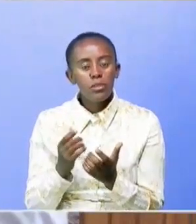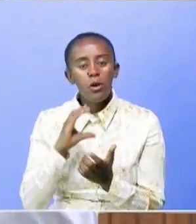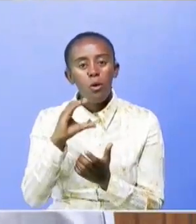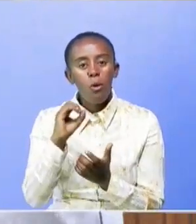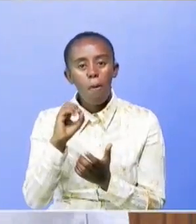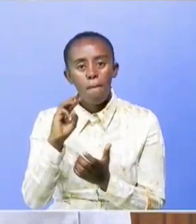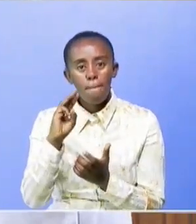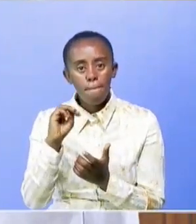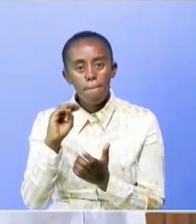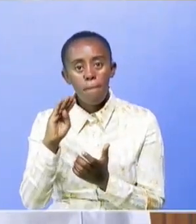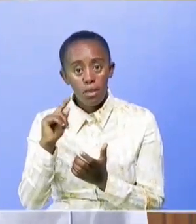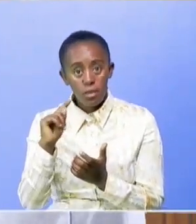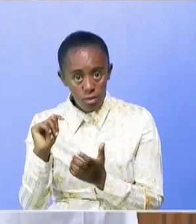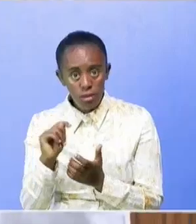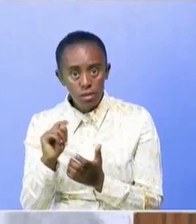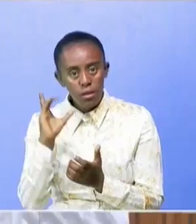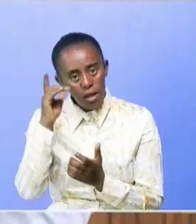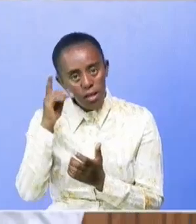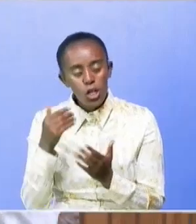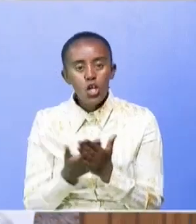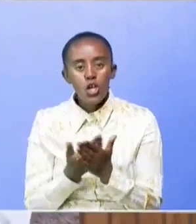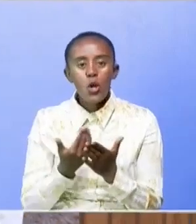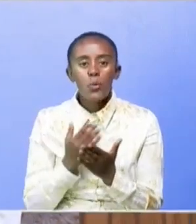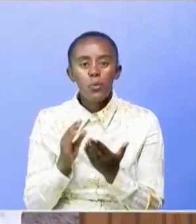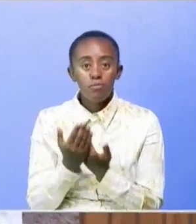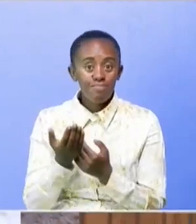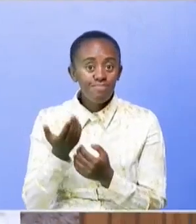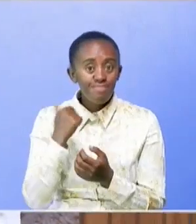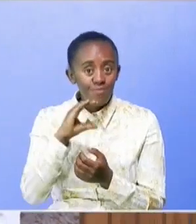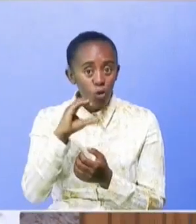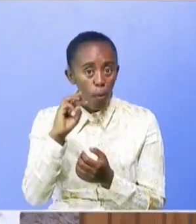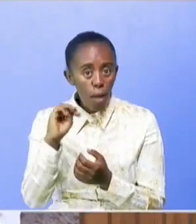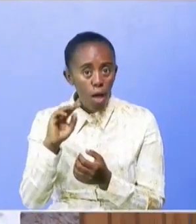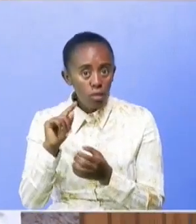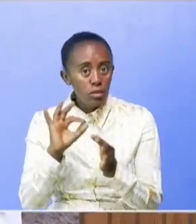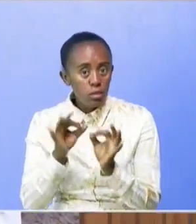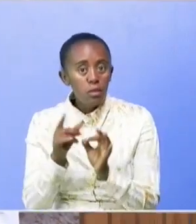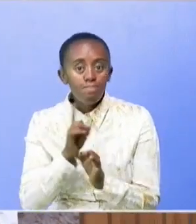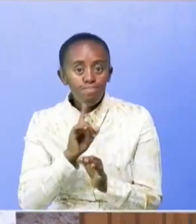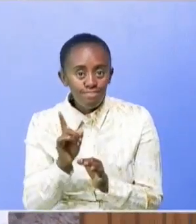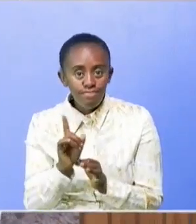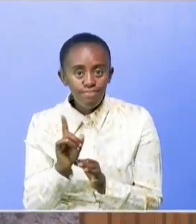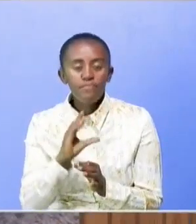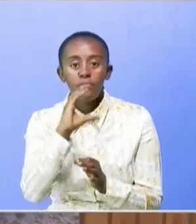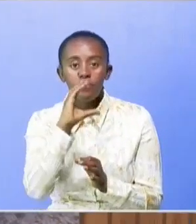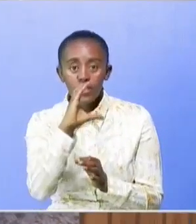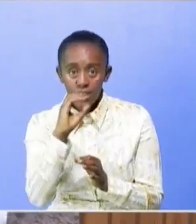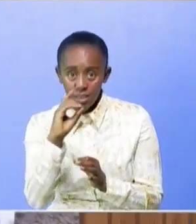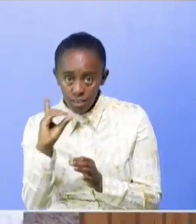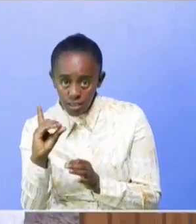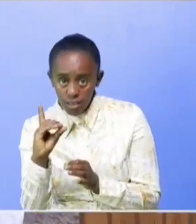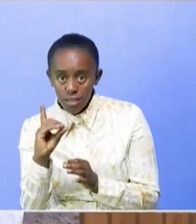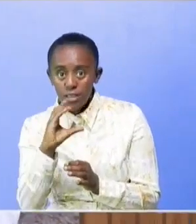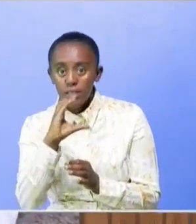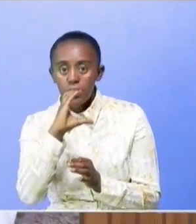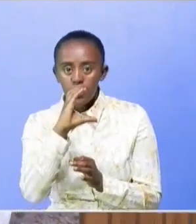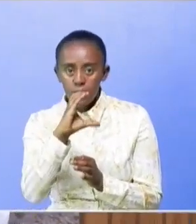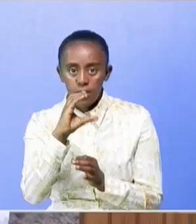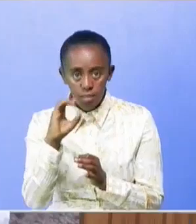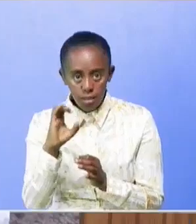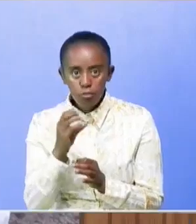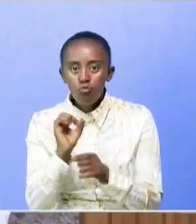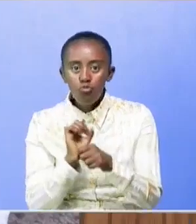combat cancer using new treatments. Earlier, if you remember, I talked about the CDC and also